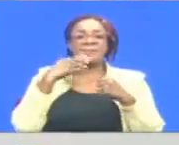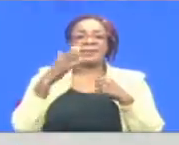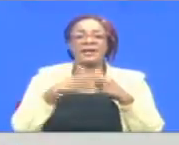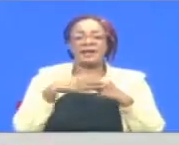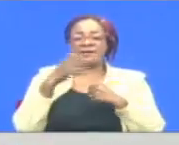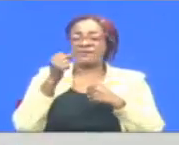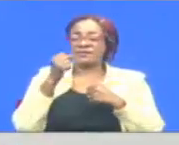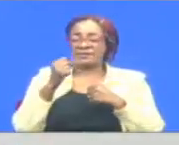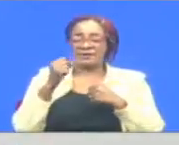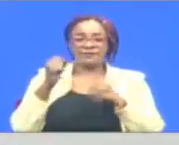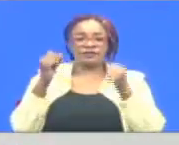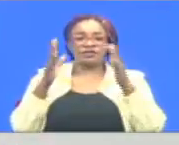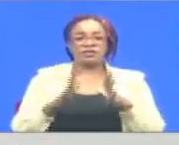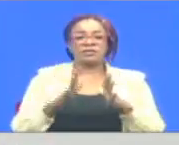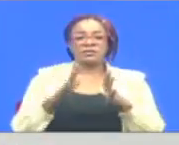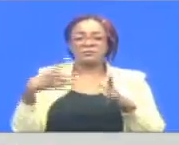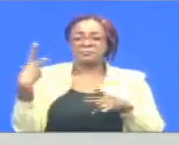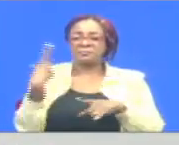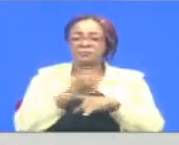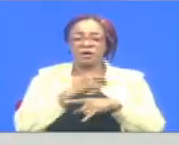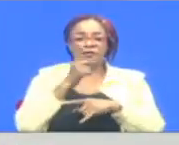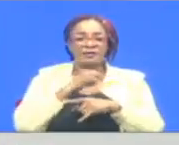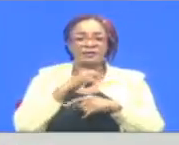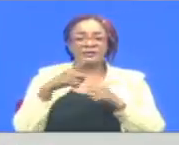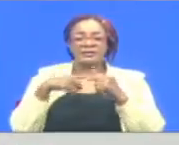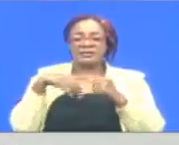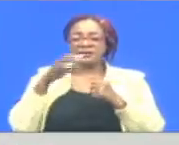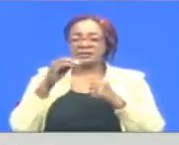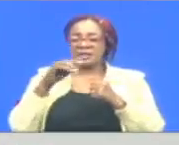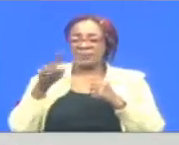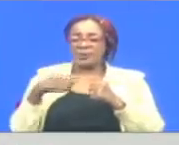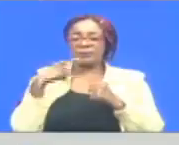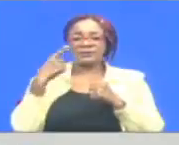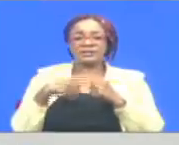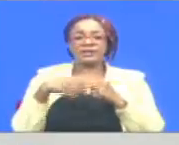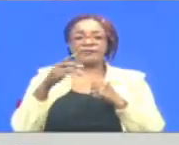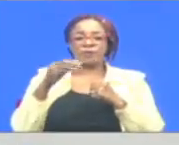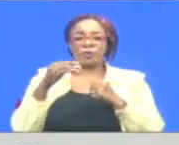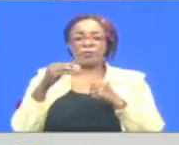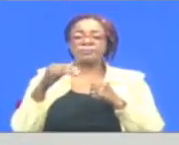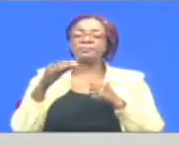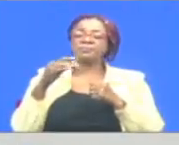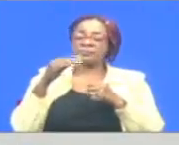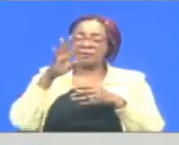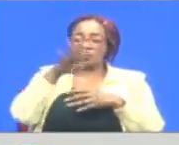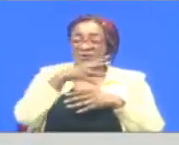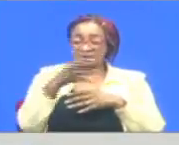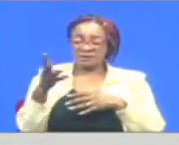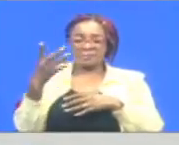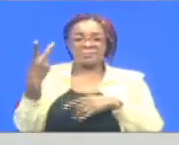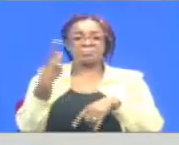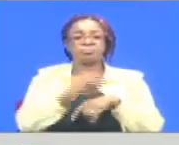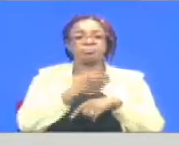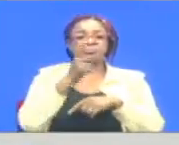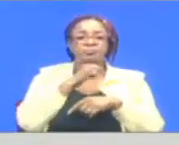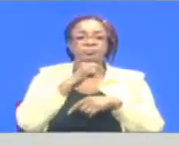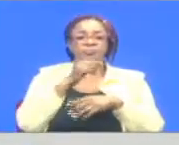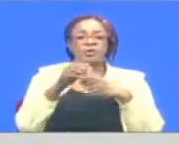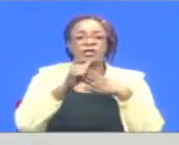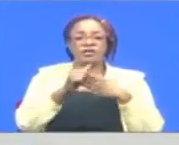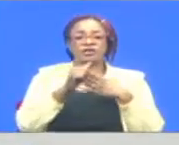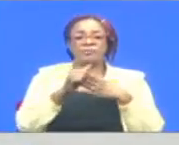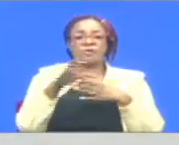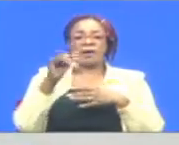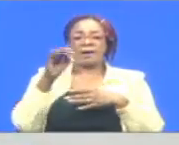366,945 teachers have been vaccinated. 16,054 inmates have been vaccinated. On the other hand, the leadership for arid